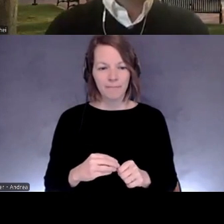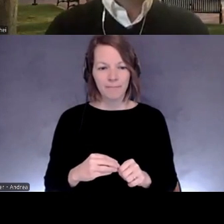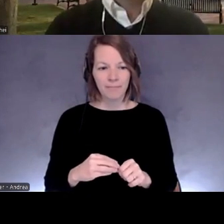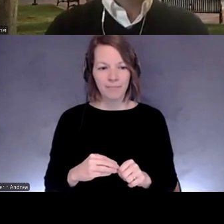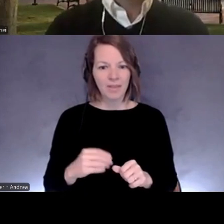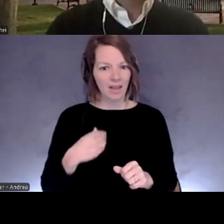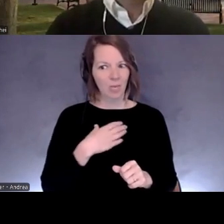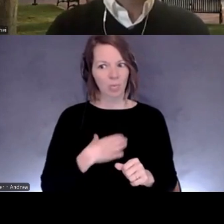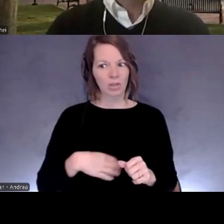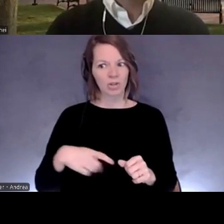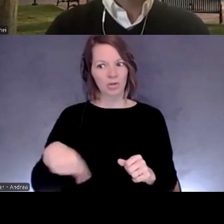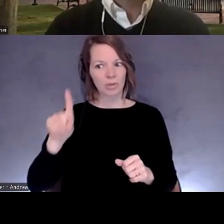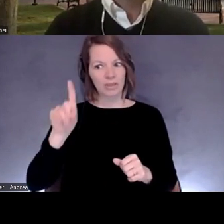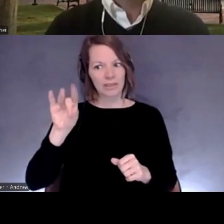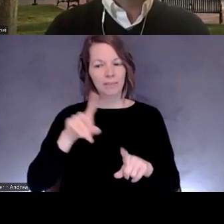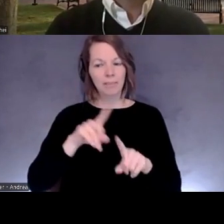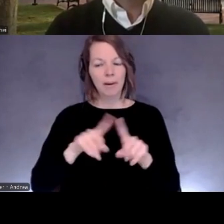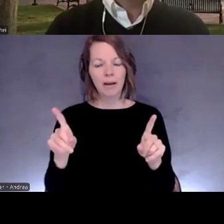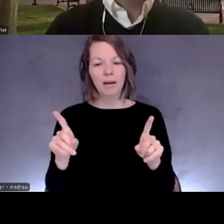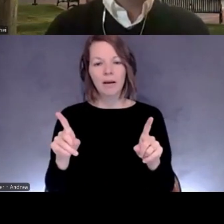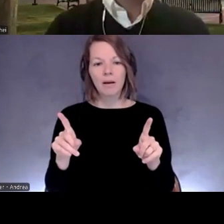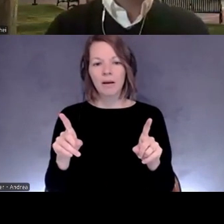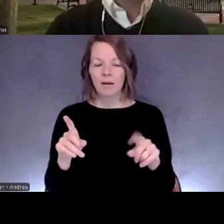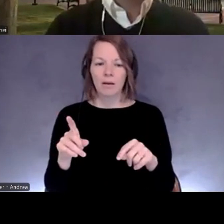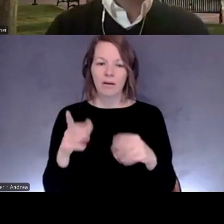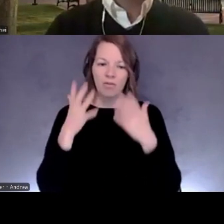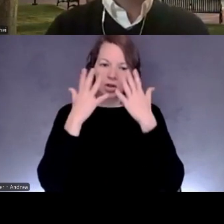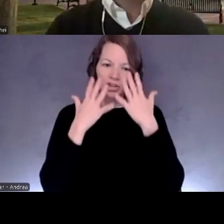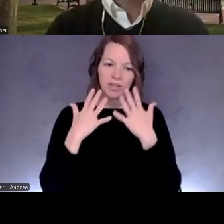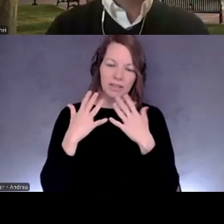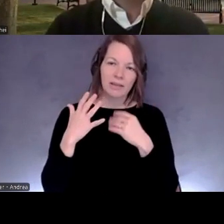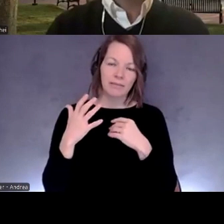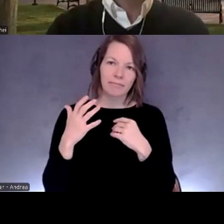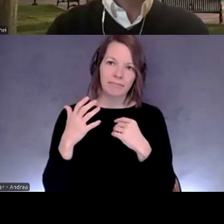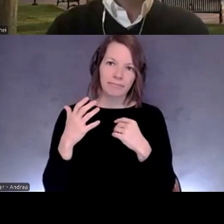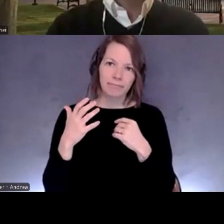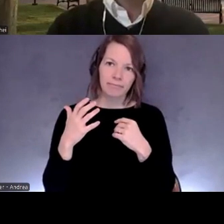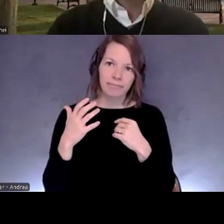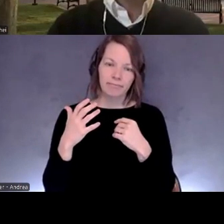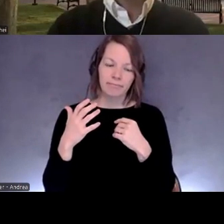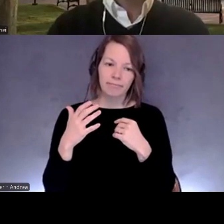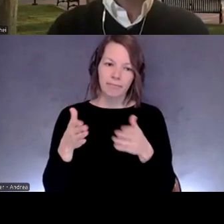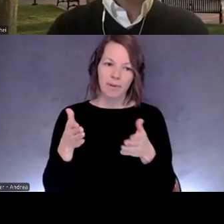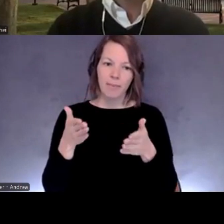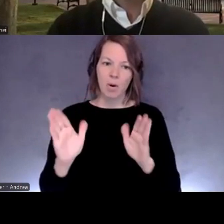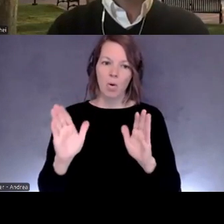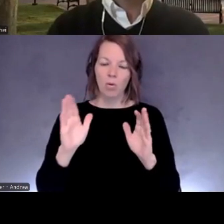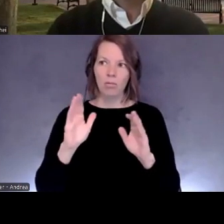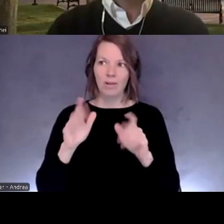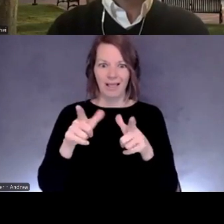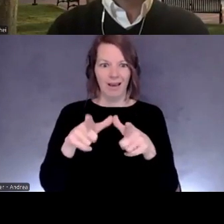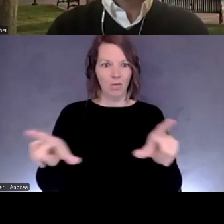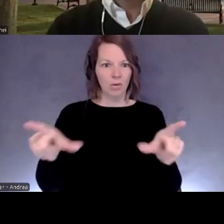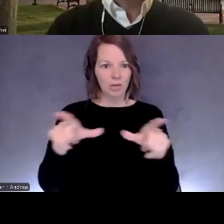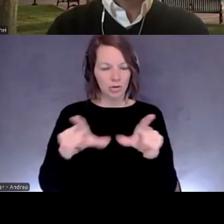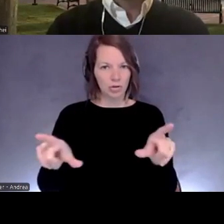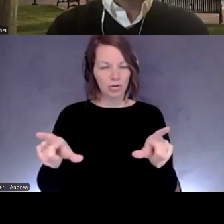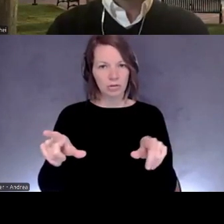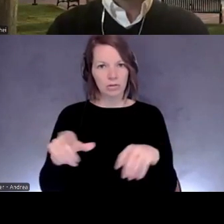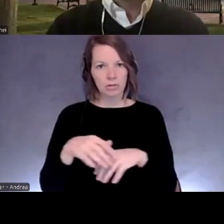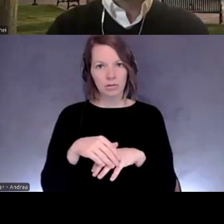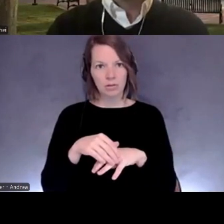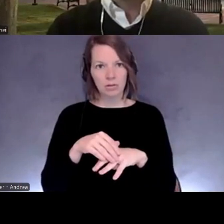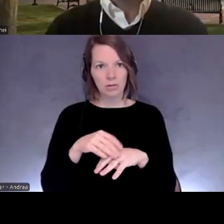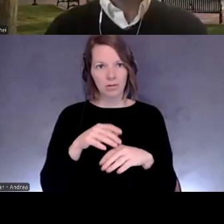are, but yes, we are. Unfortunately, the mode of, the language of